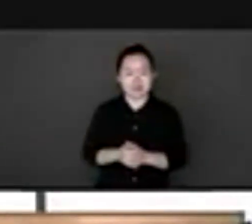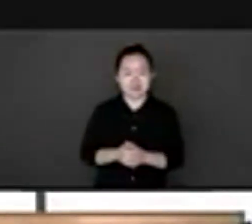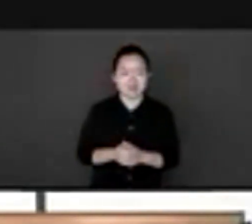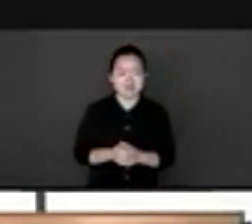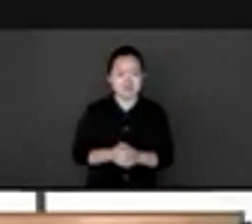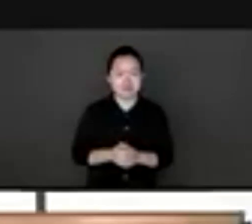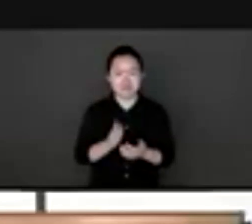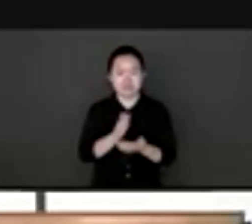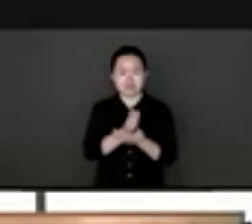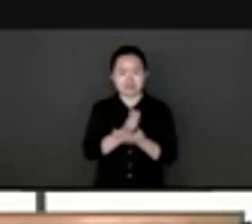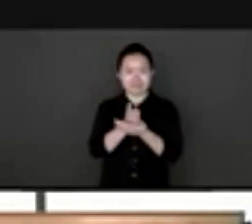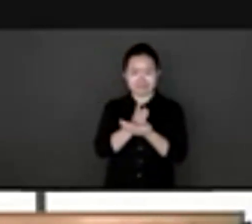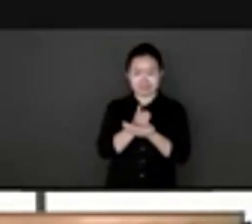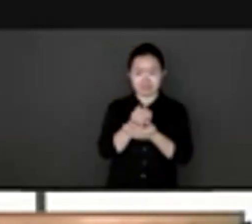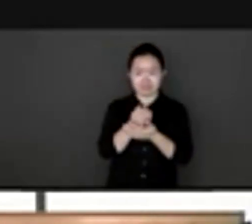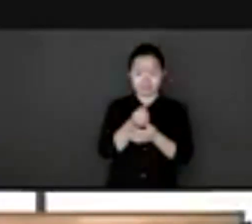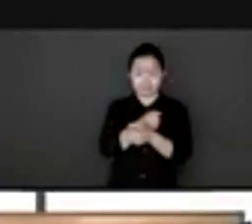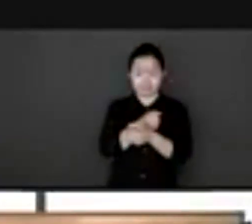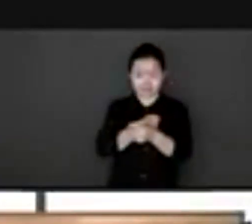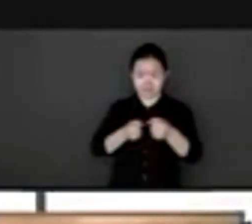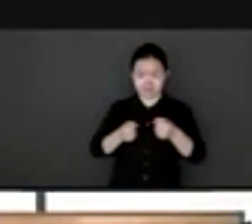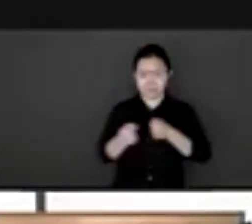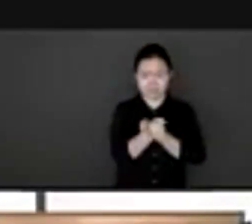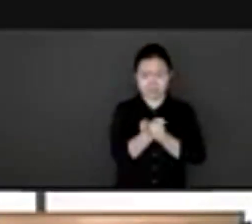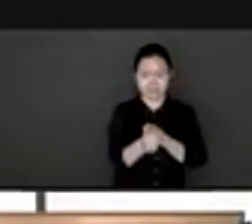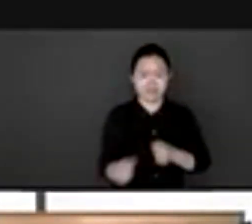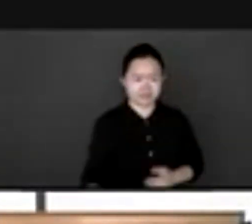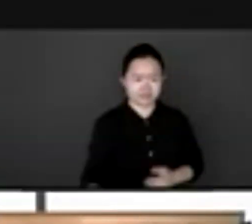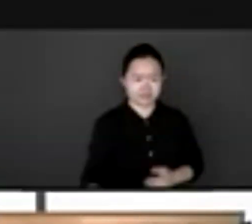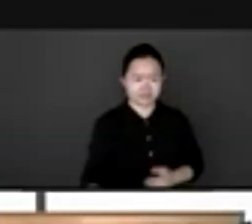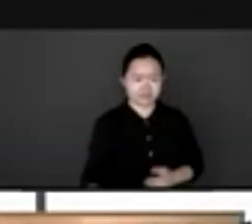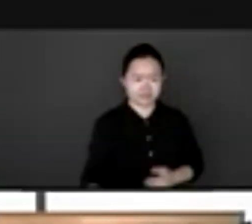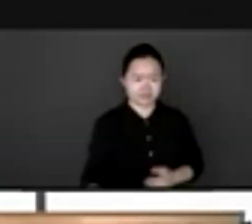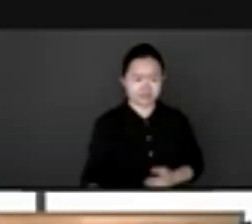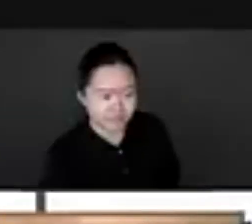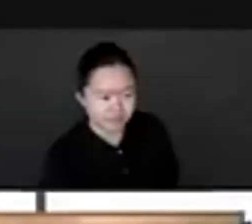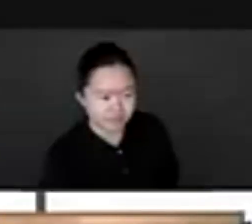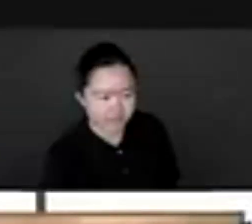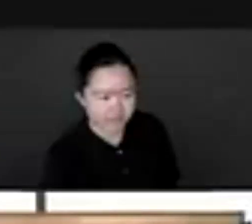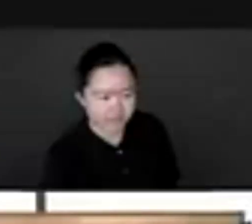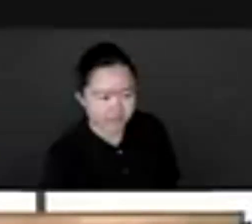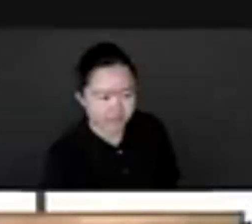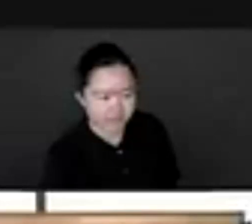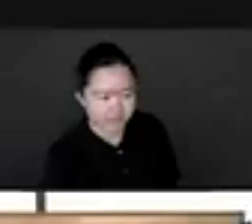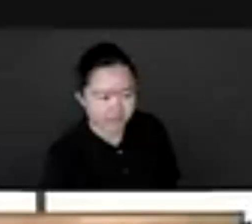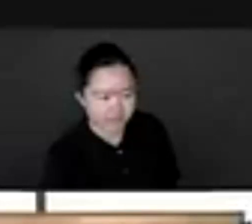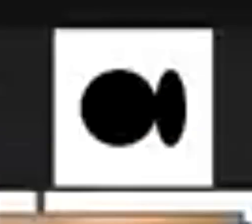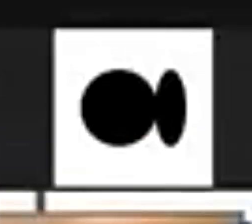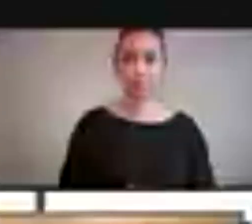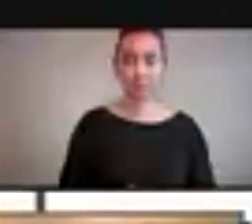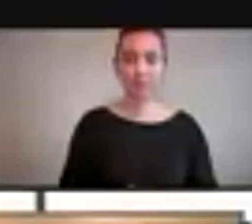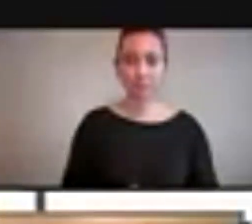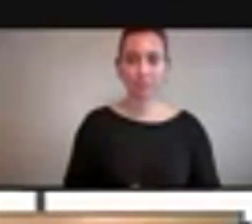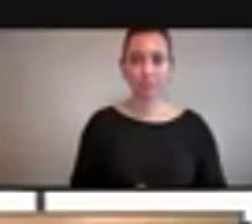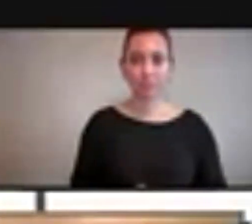the information level for creating fora, space for exchanging opinions about this, and the strategic levels, meaning giving